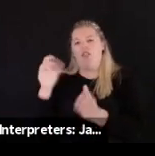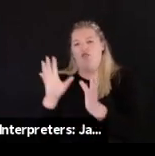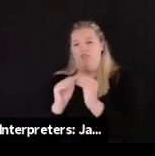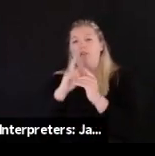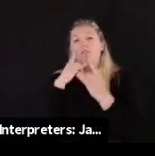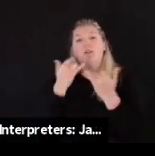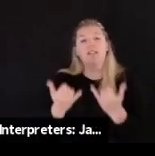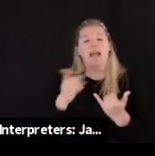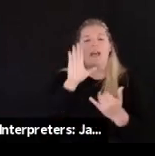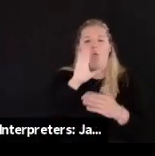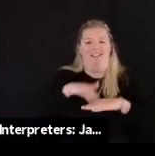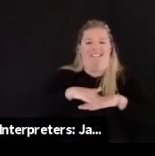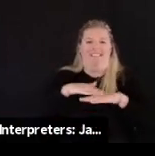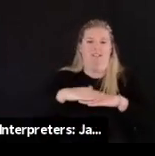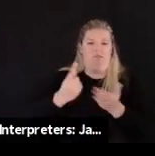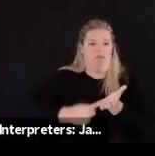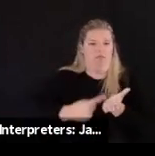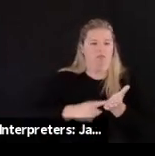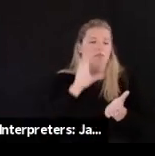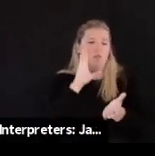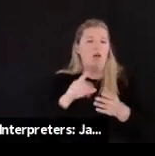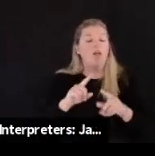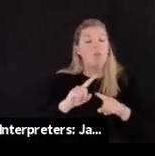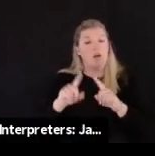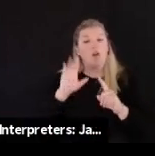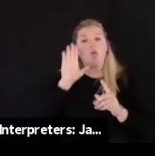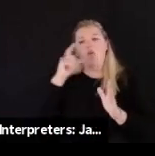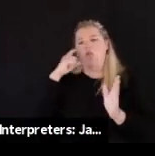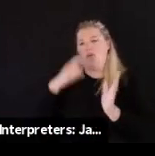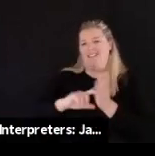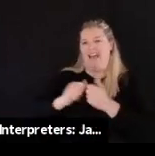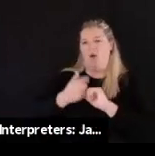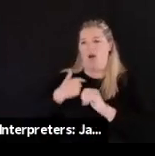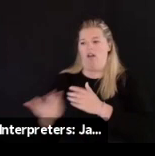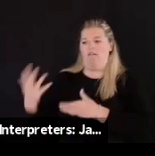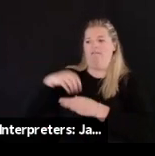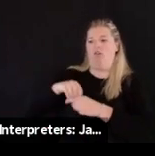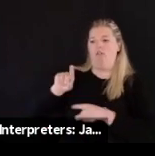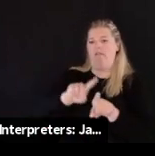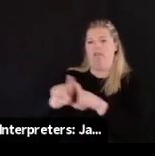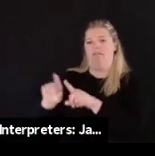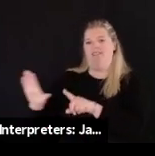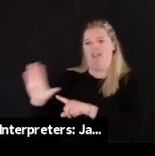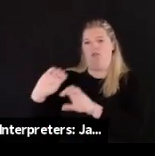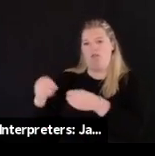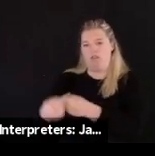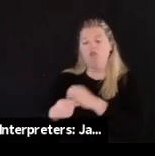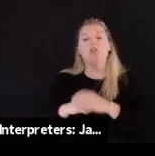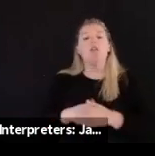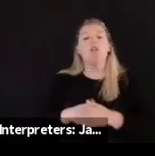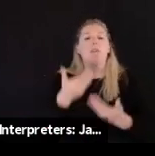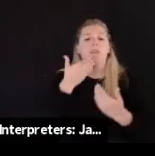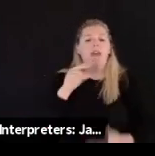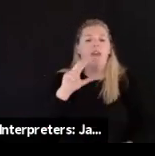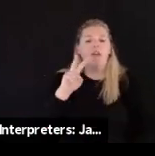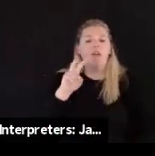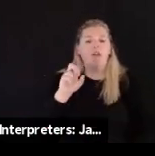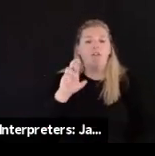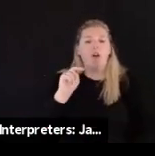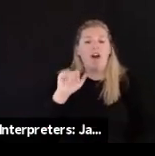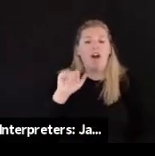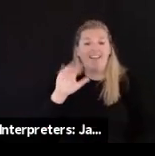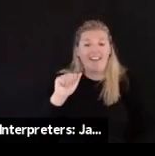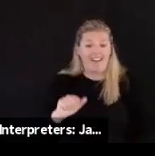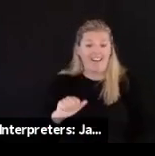just briefly touch on it, but you'll see how we do that here in just a moment. So again, most definitely, thank you, Veronica, for the